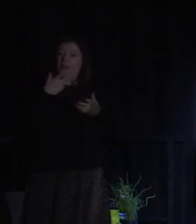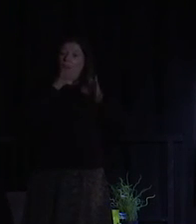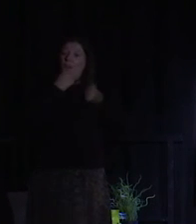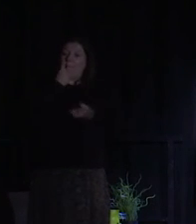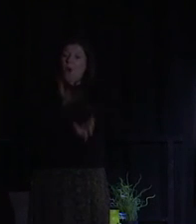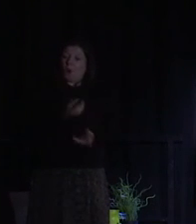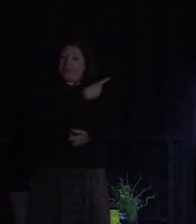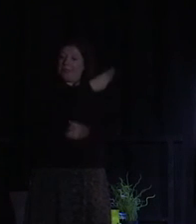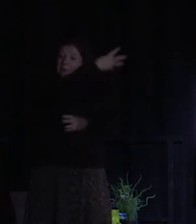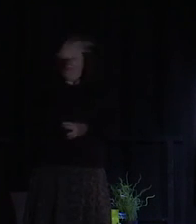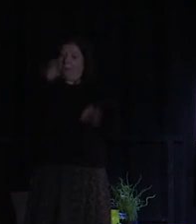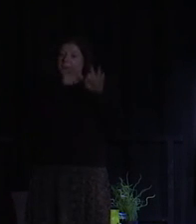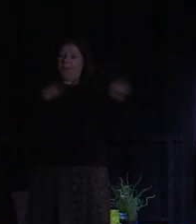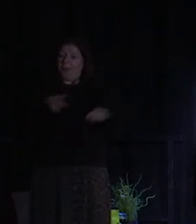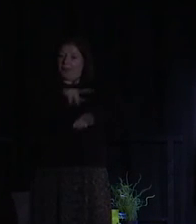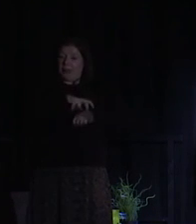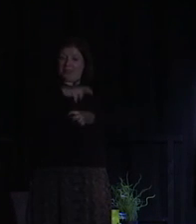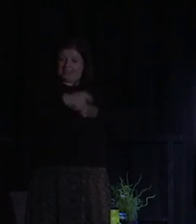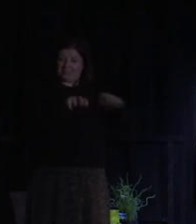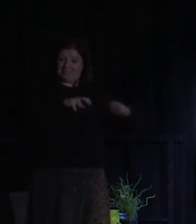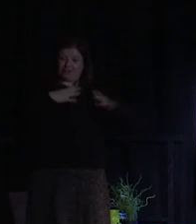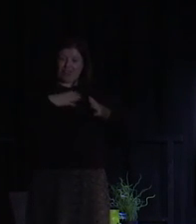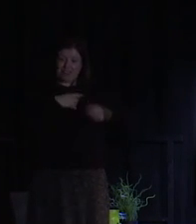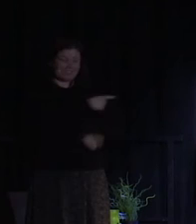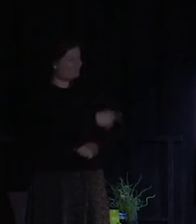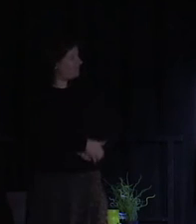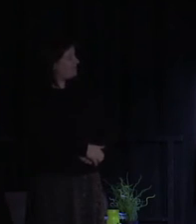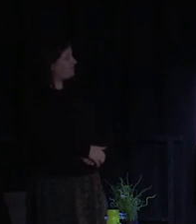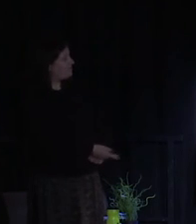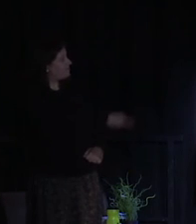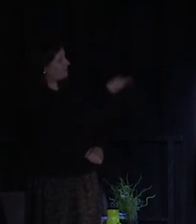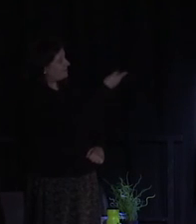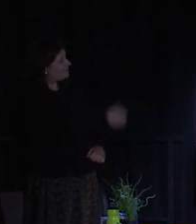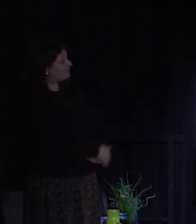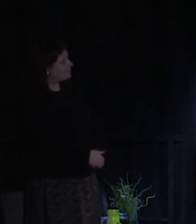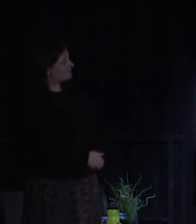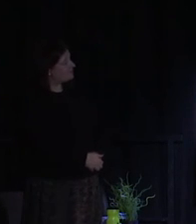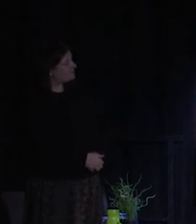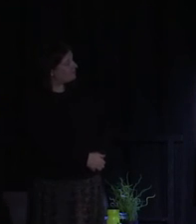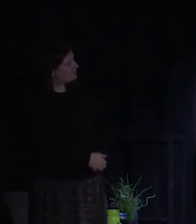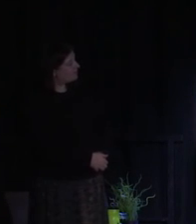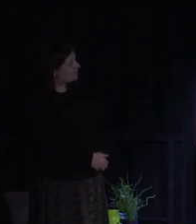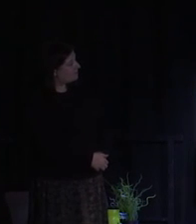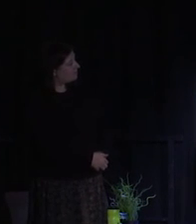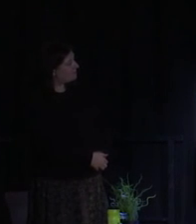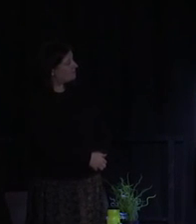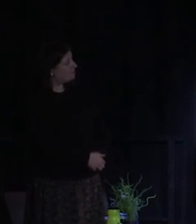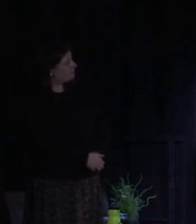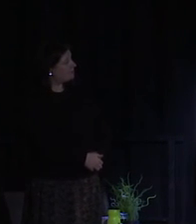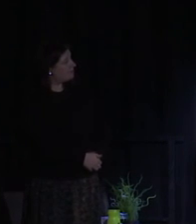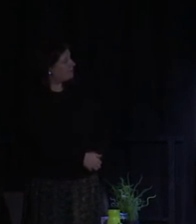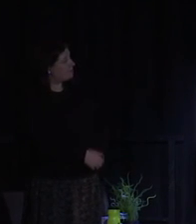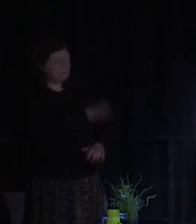rest. Fine. There's Flick Ferdinando, one of the backbones of our sector, in a wonderful, one of the grave